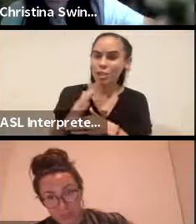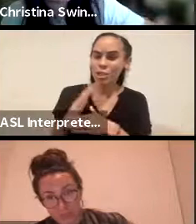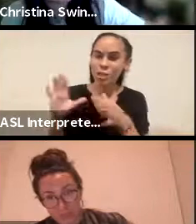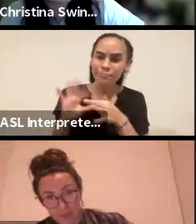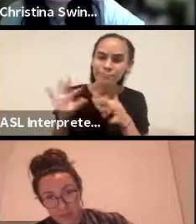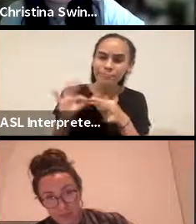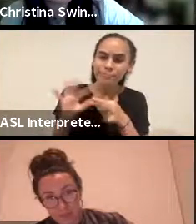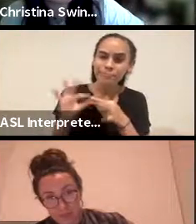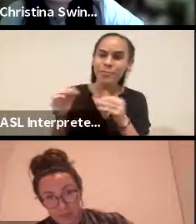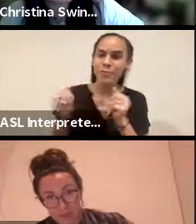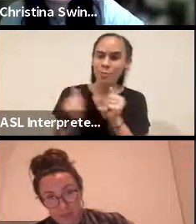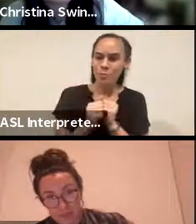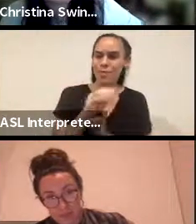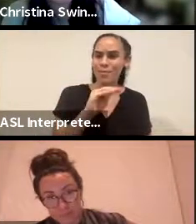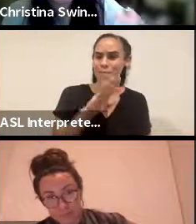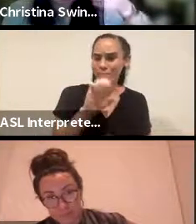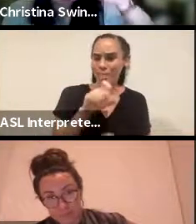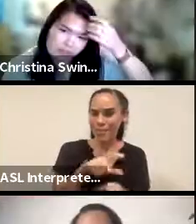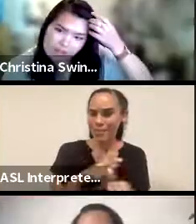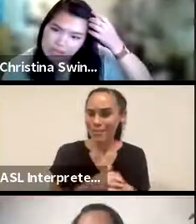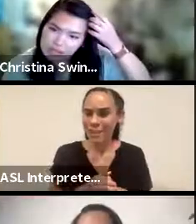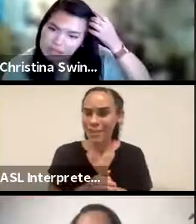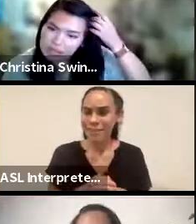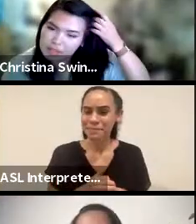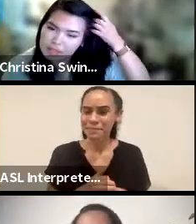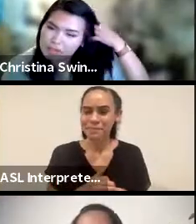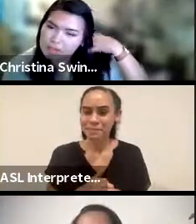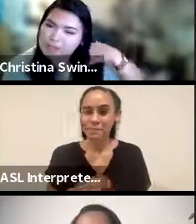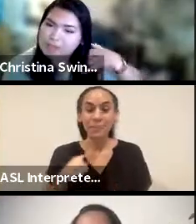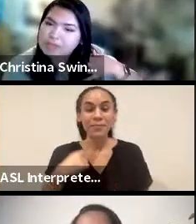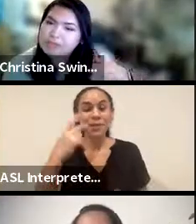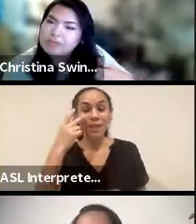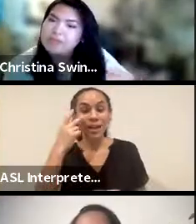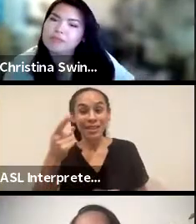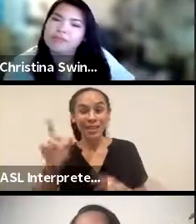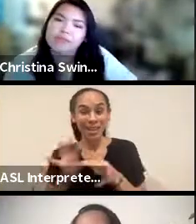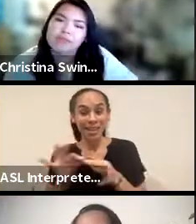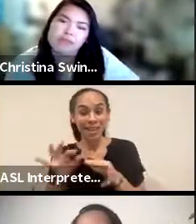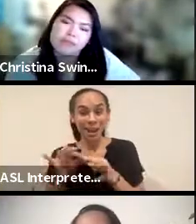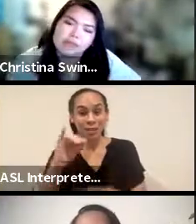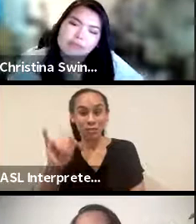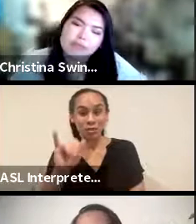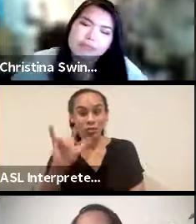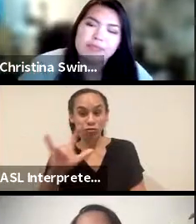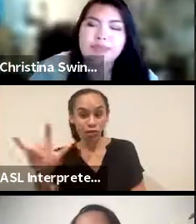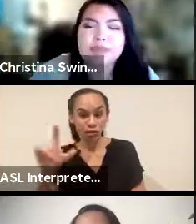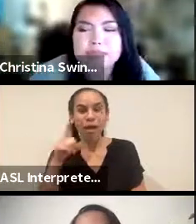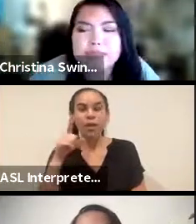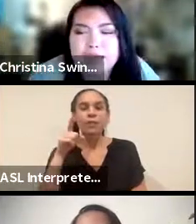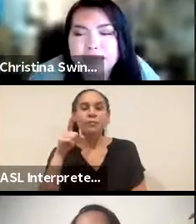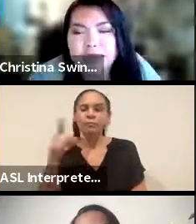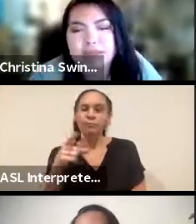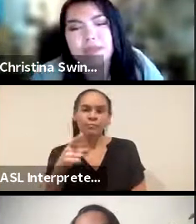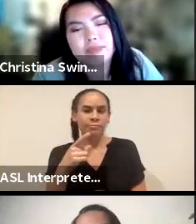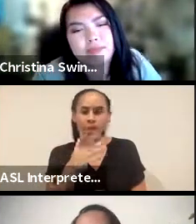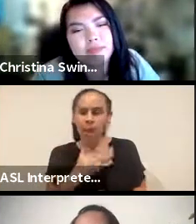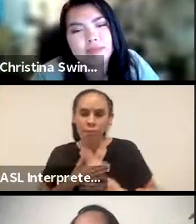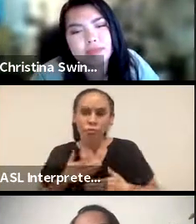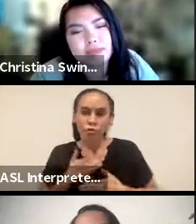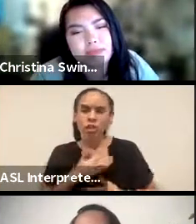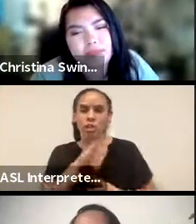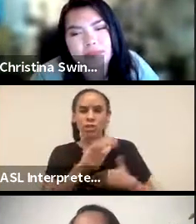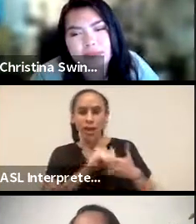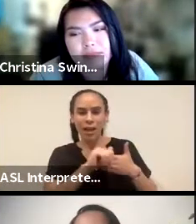lovely Melinda. So I see the comment from Jill, commenting that she appreciates your leadership, wisdom,